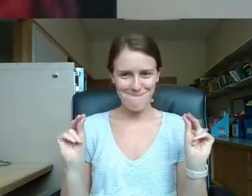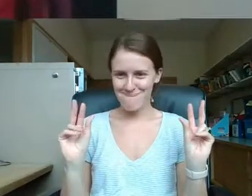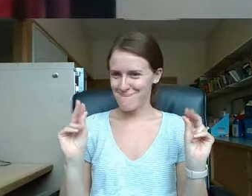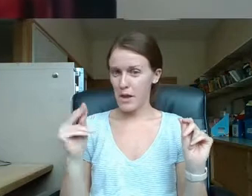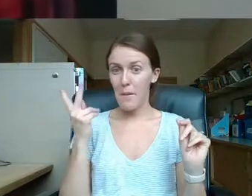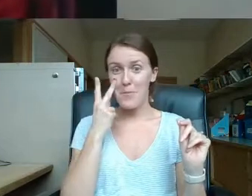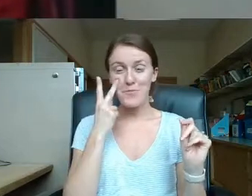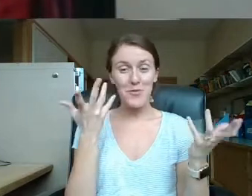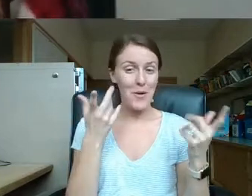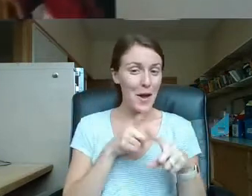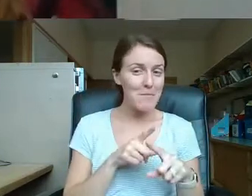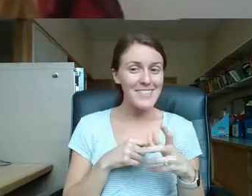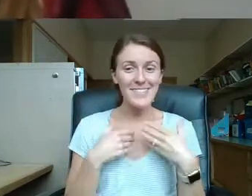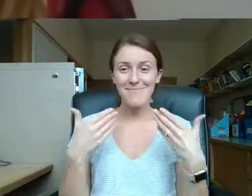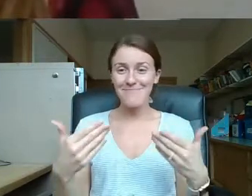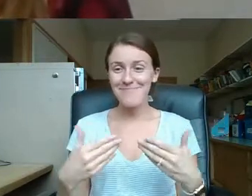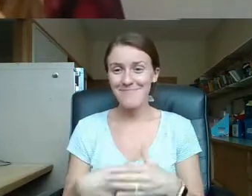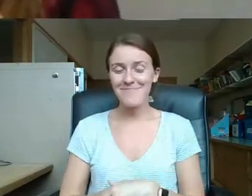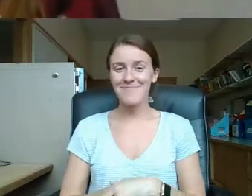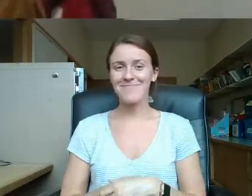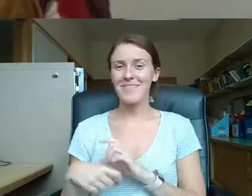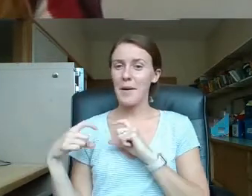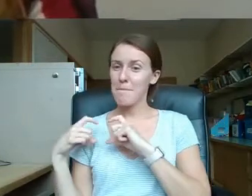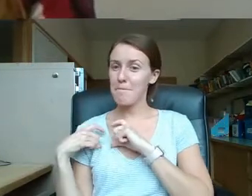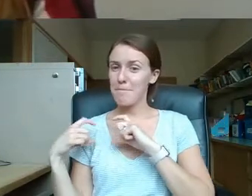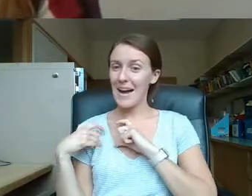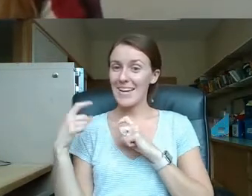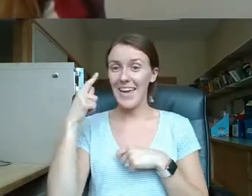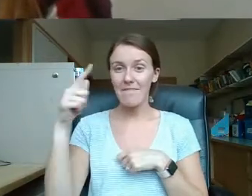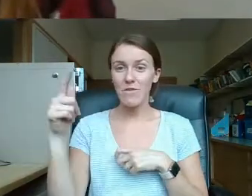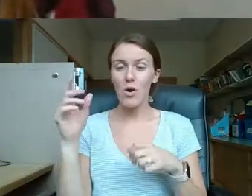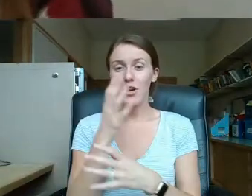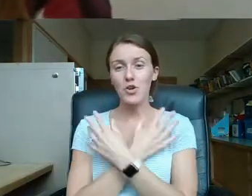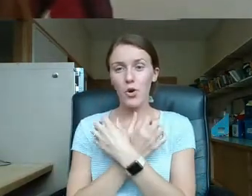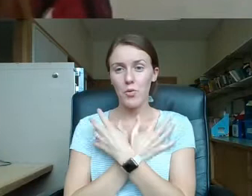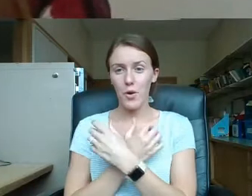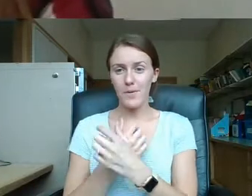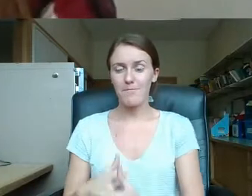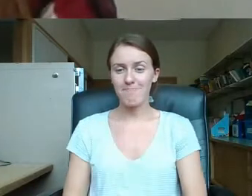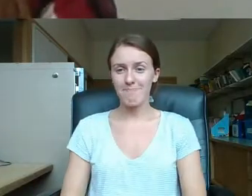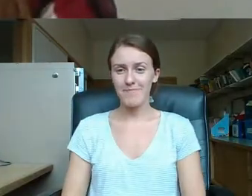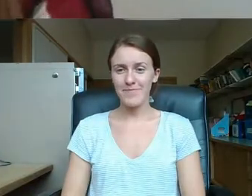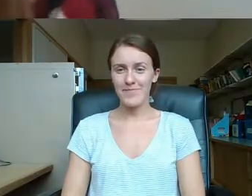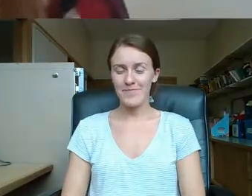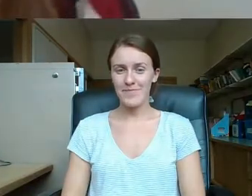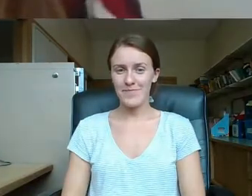Let's see what happens in our story. A pocket for corduroy.